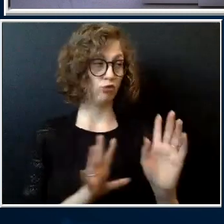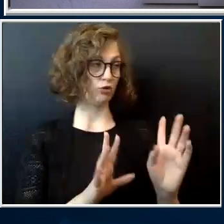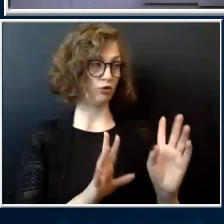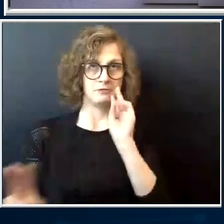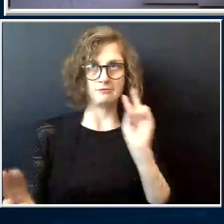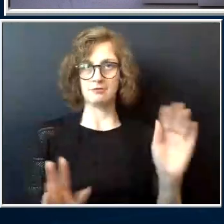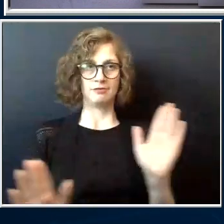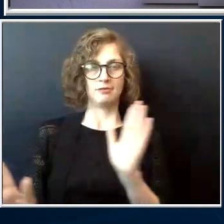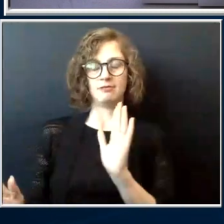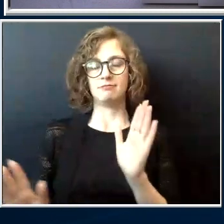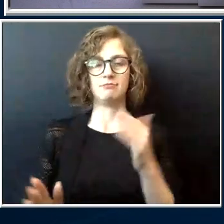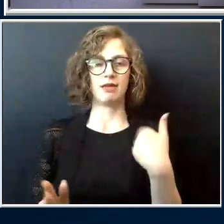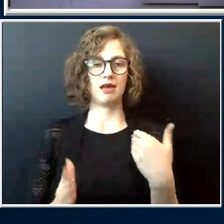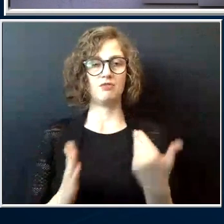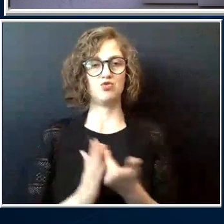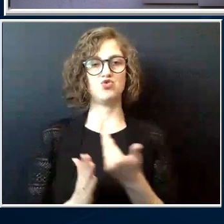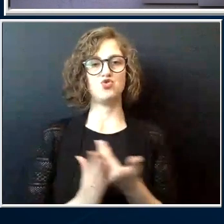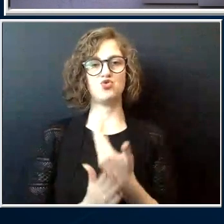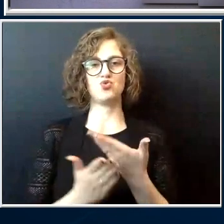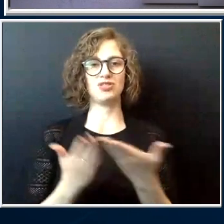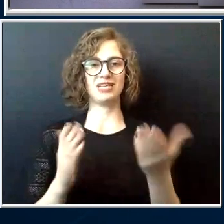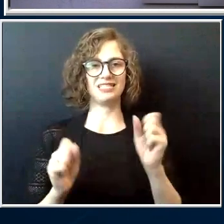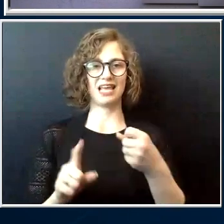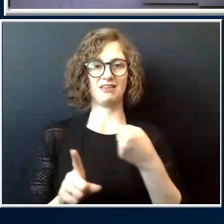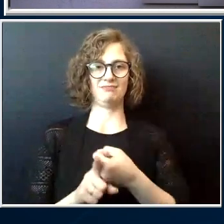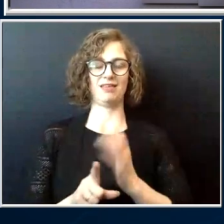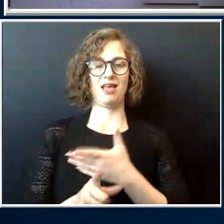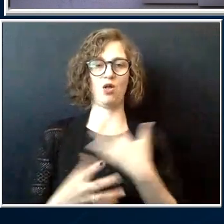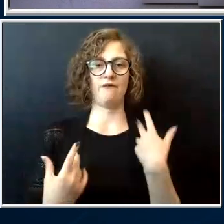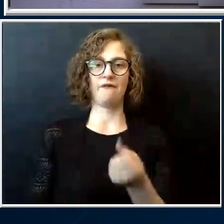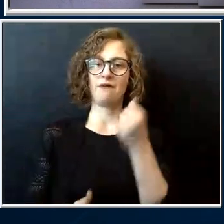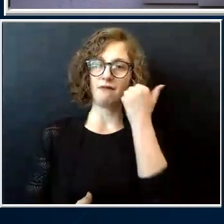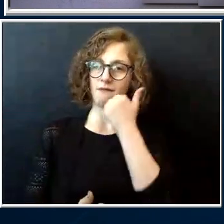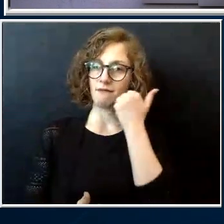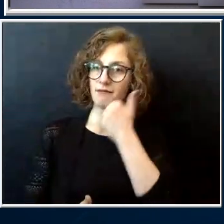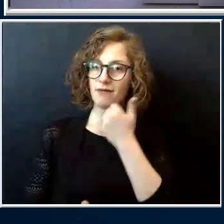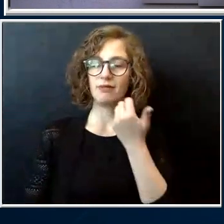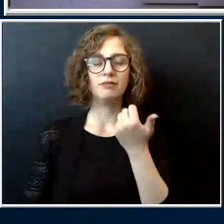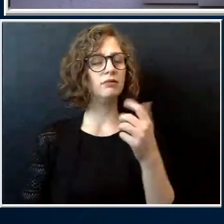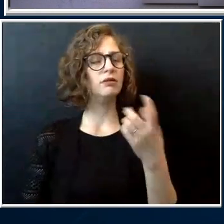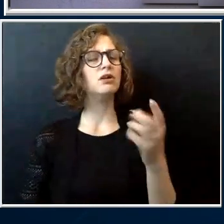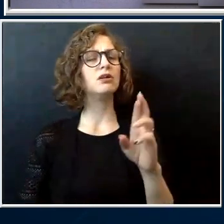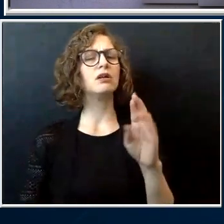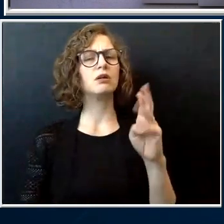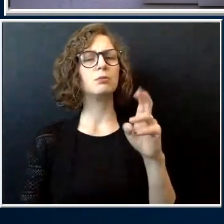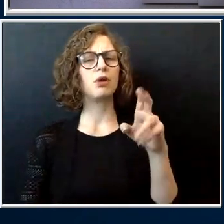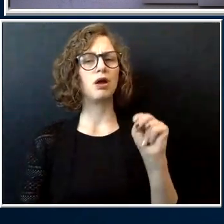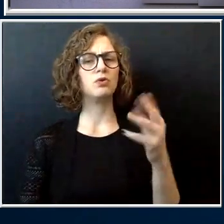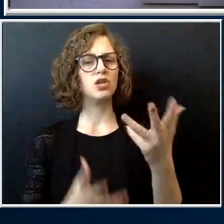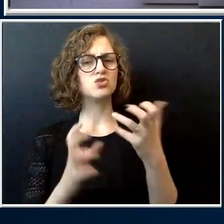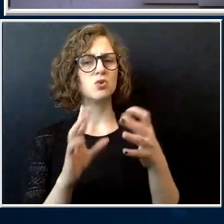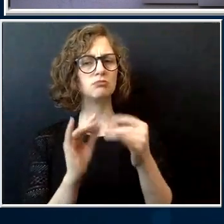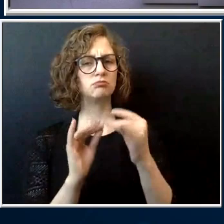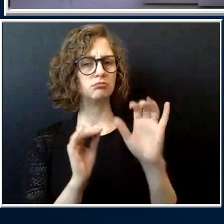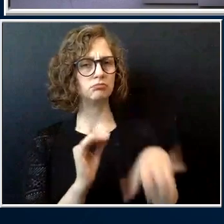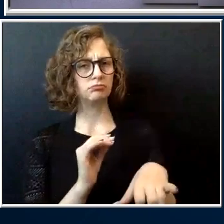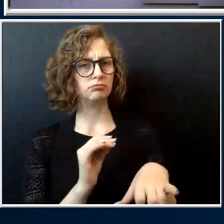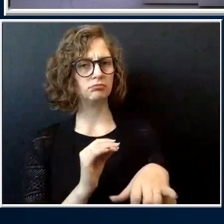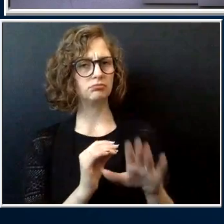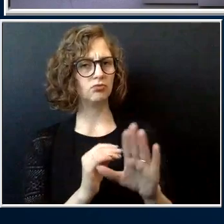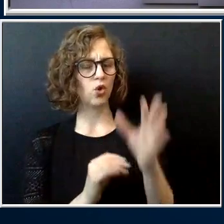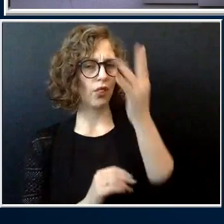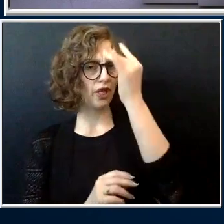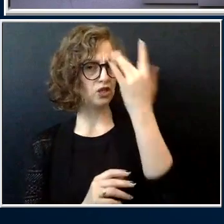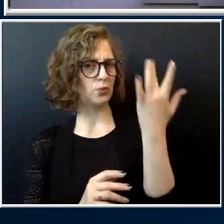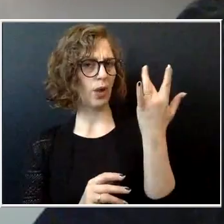time. Dr. Brown, did you want to comment on that? Just what your thoughts are on why we are seeing this come up in